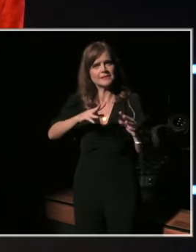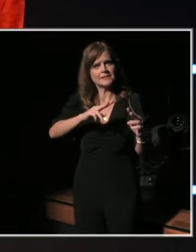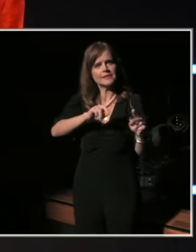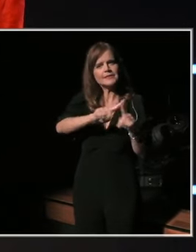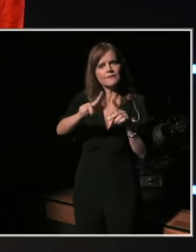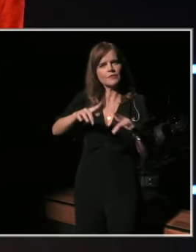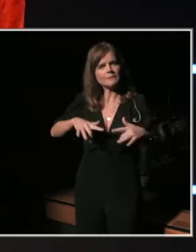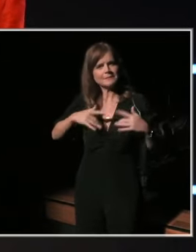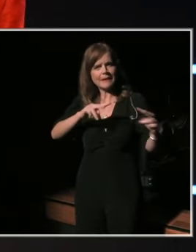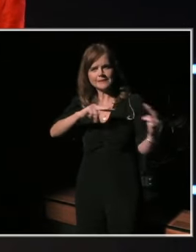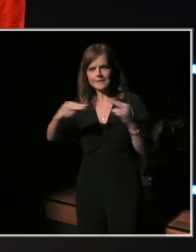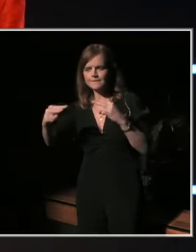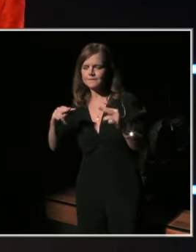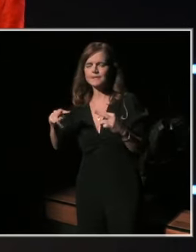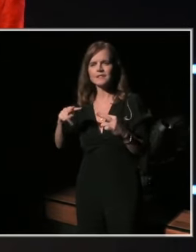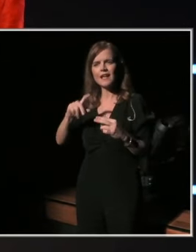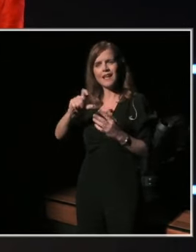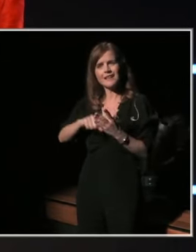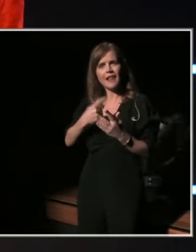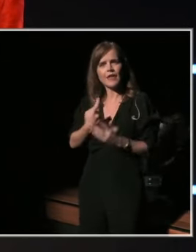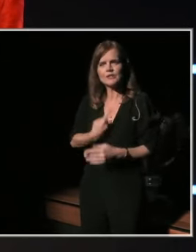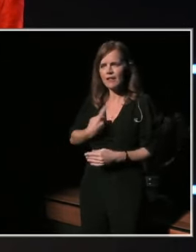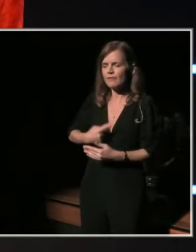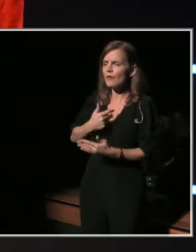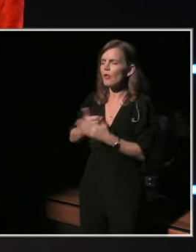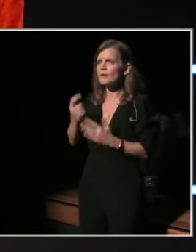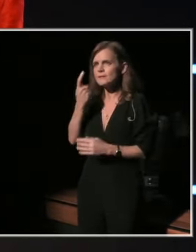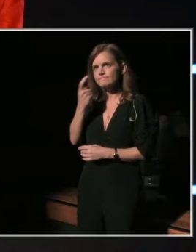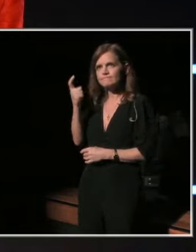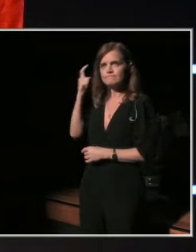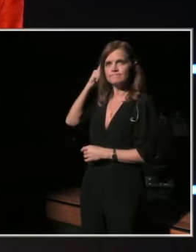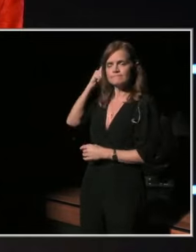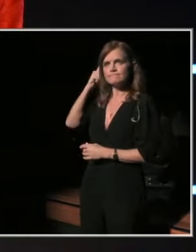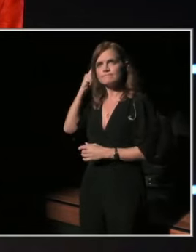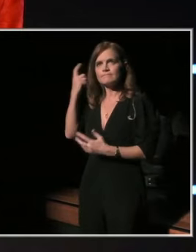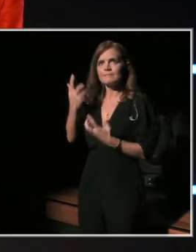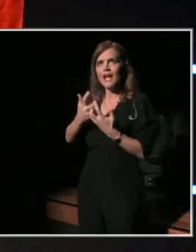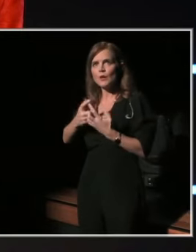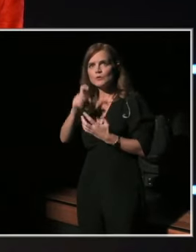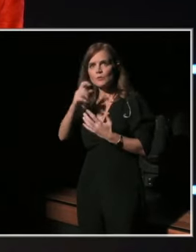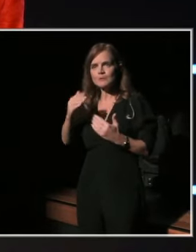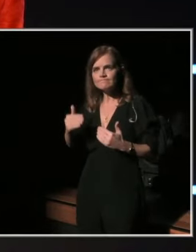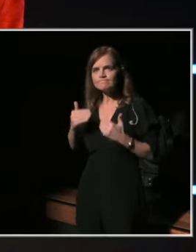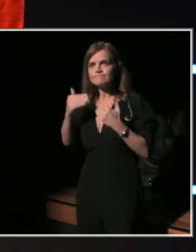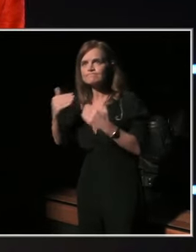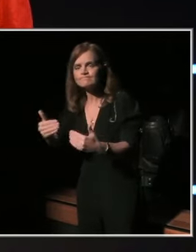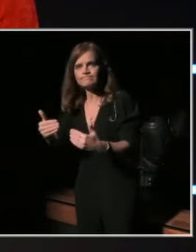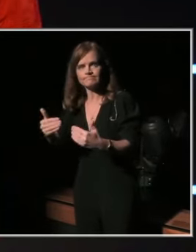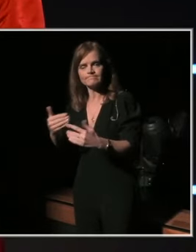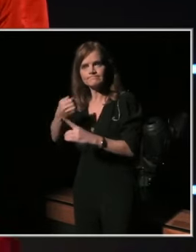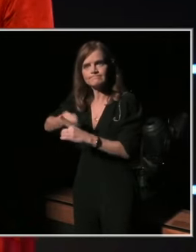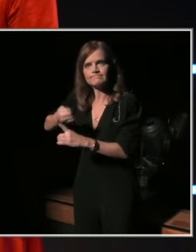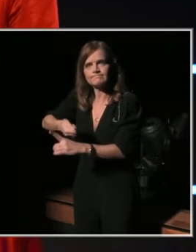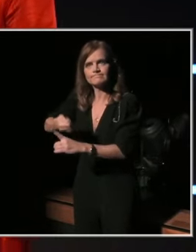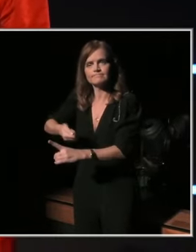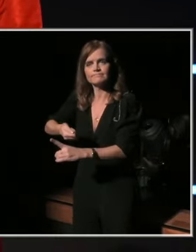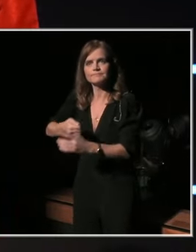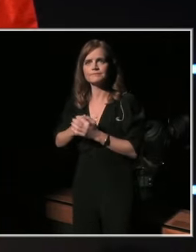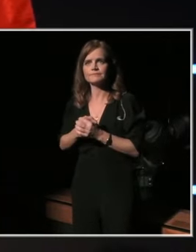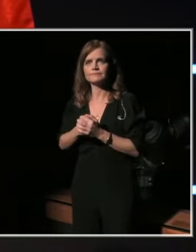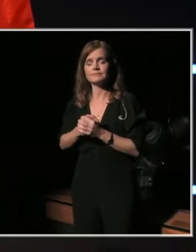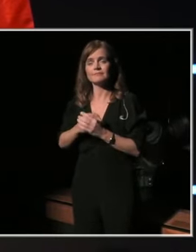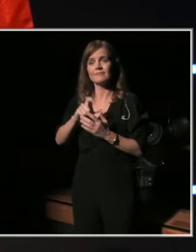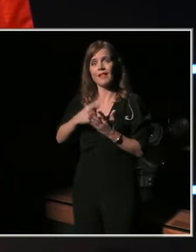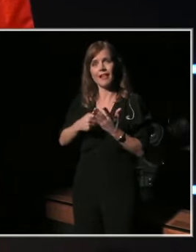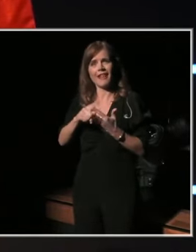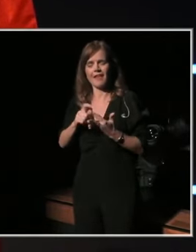perspectives, and being mindful of all that she hears when deciding on how she's going to push things forward. Continuously